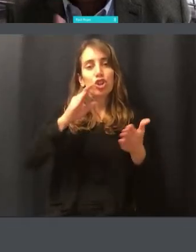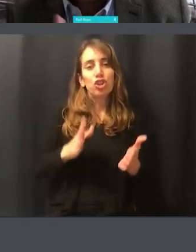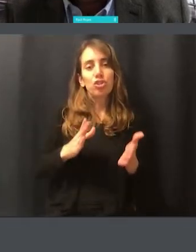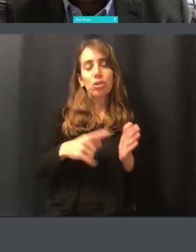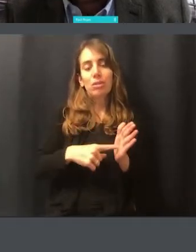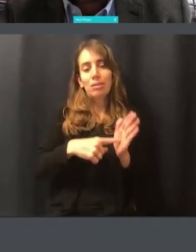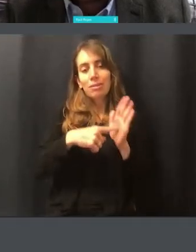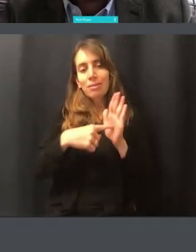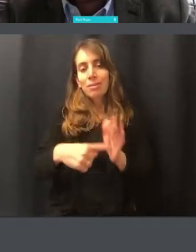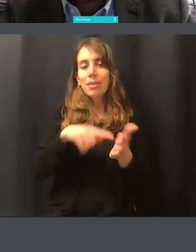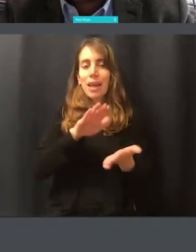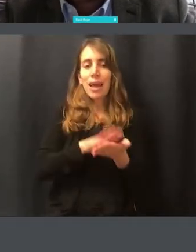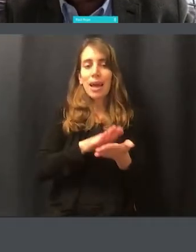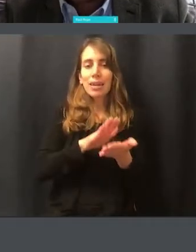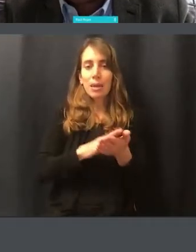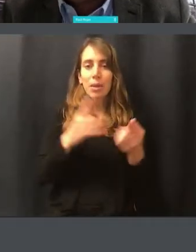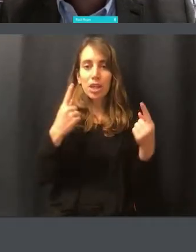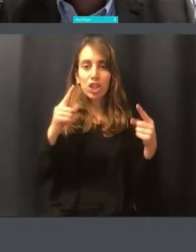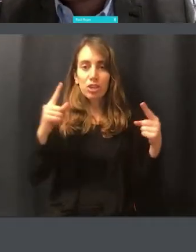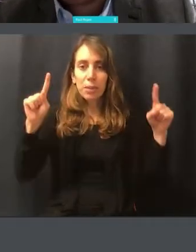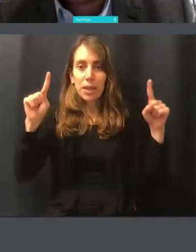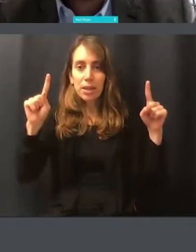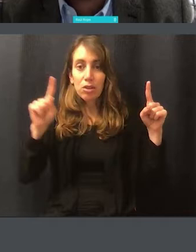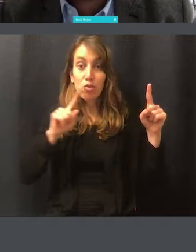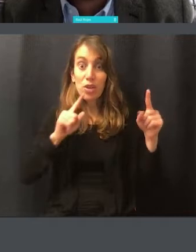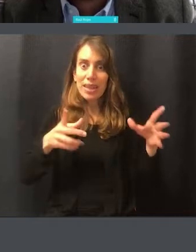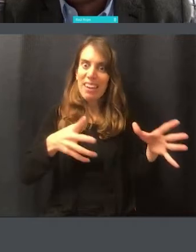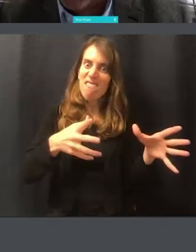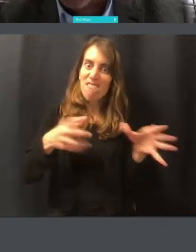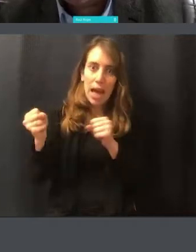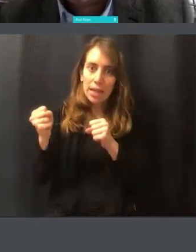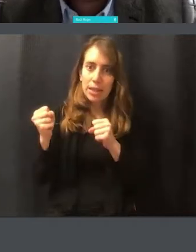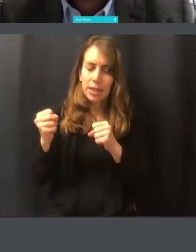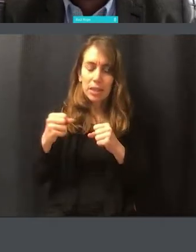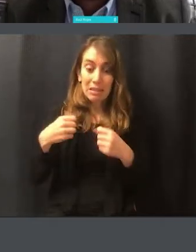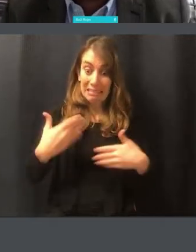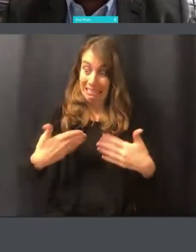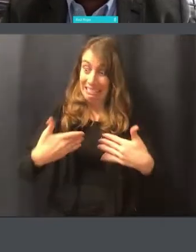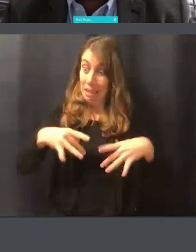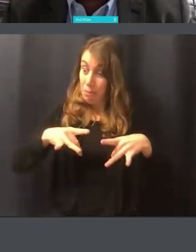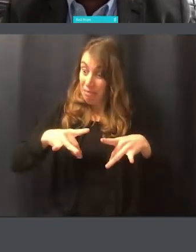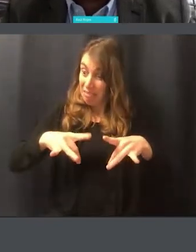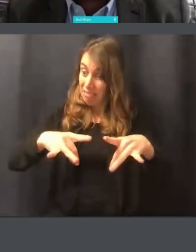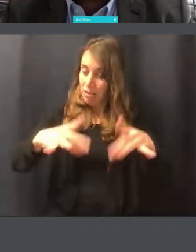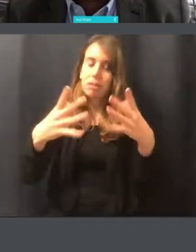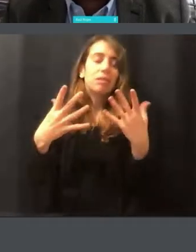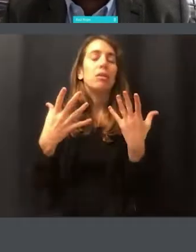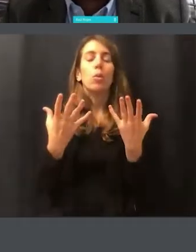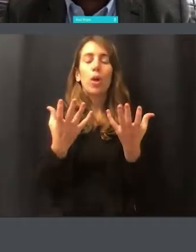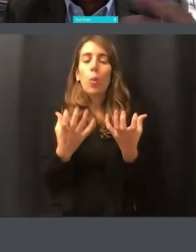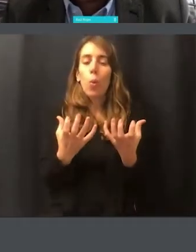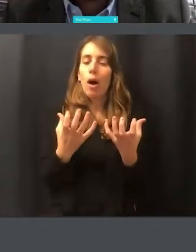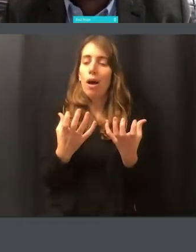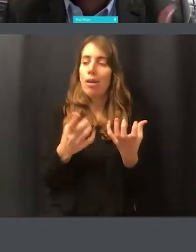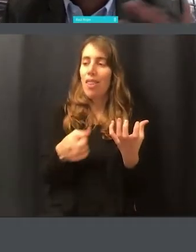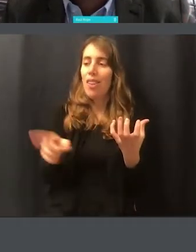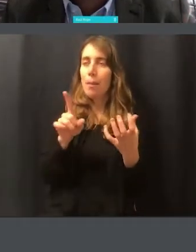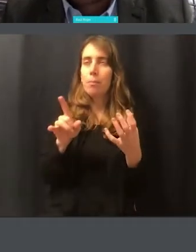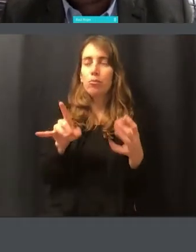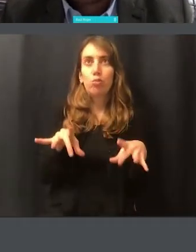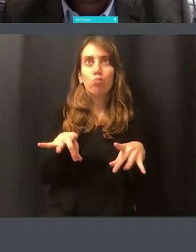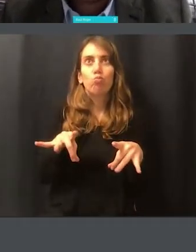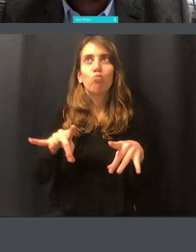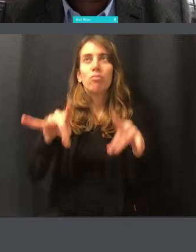demonstrate academic achievement extremely fast. We want them to do it as quickly as possible. We want them to do it in a language that for many of these kids